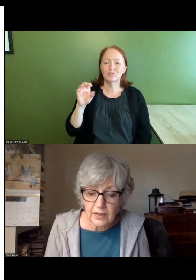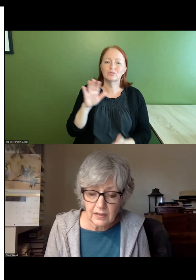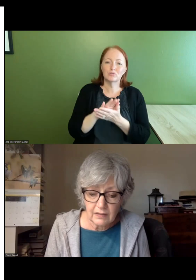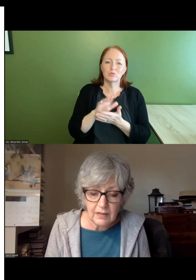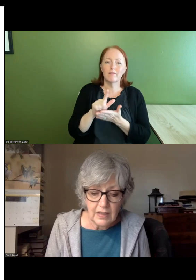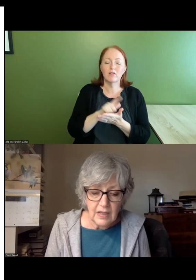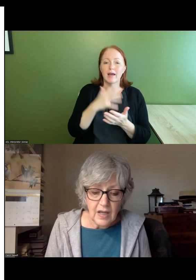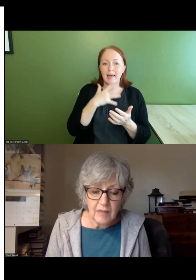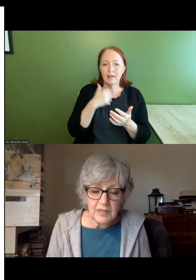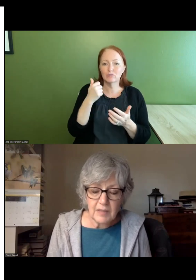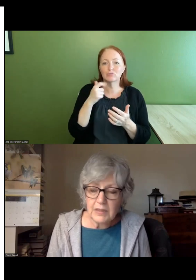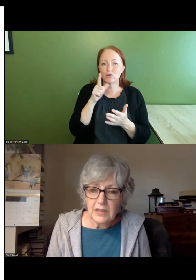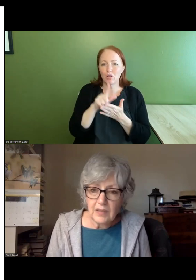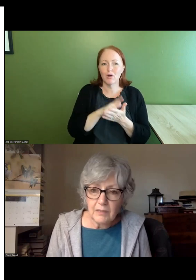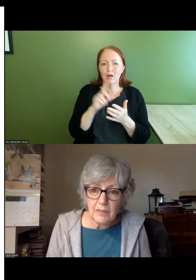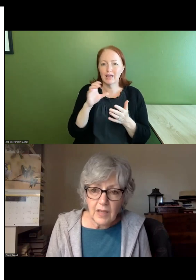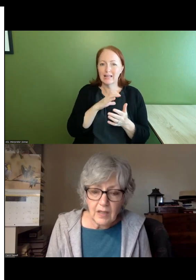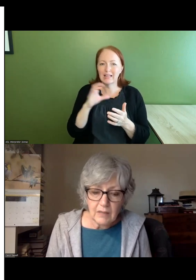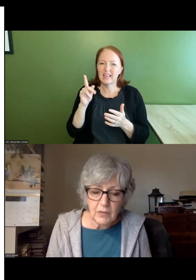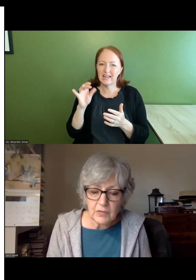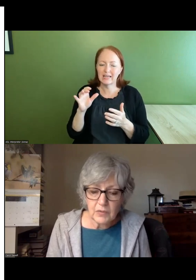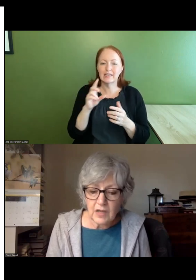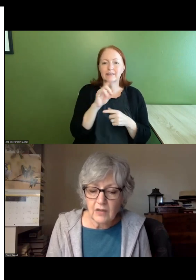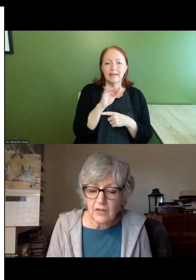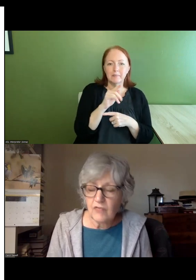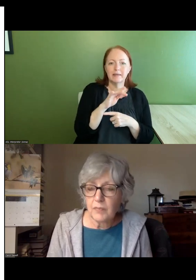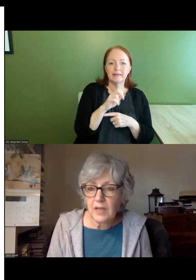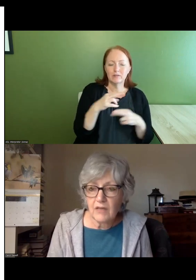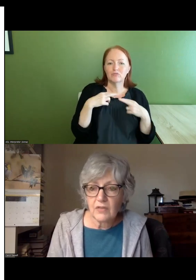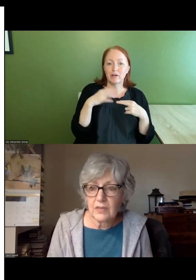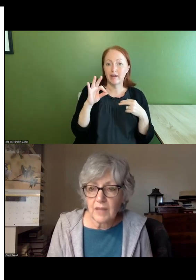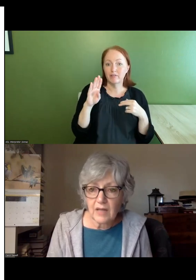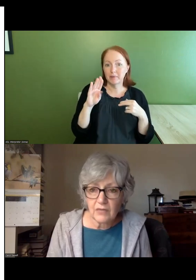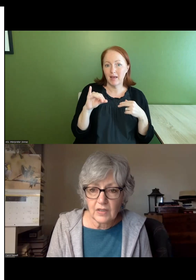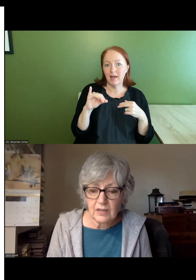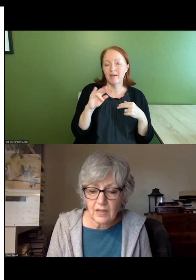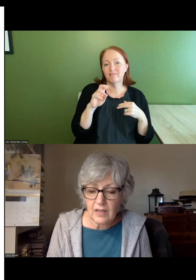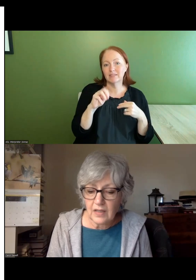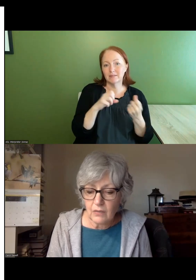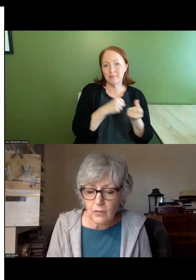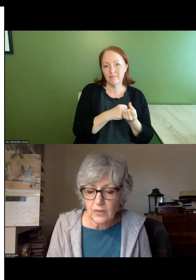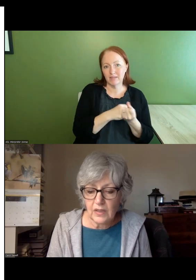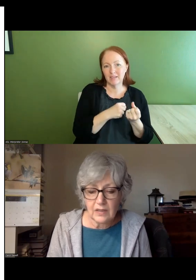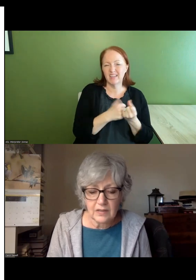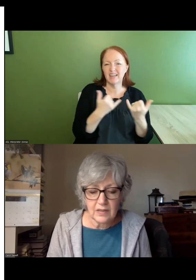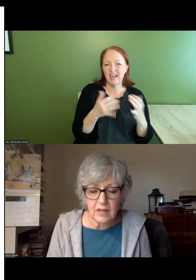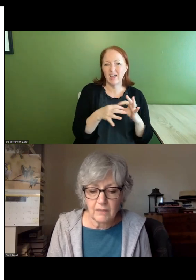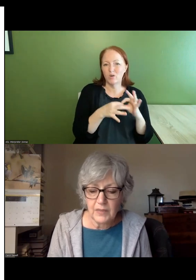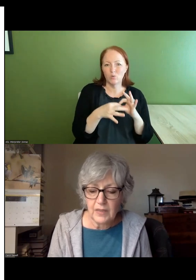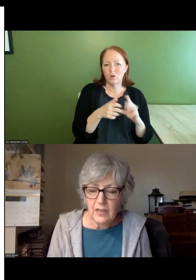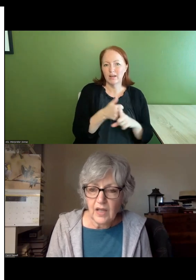Law Clinic, Debbie Deem, who is a retired FBI victim advocate and now